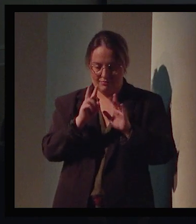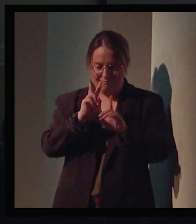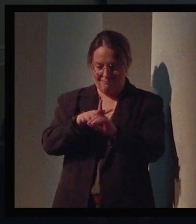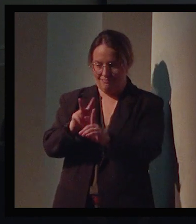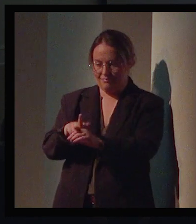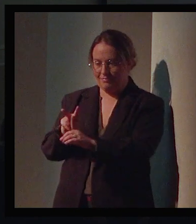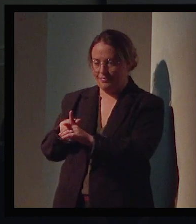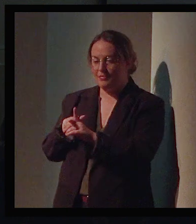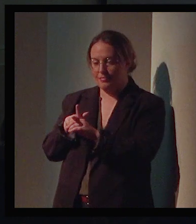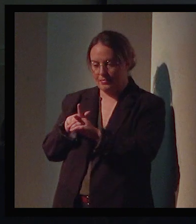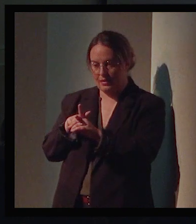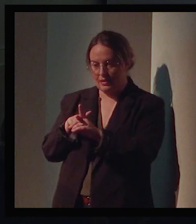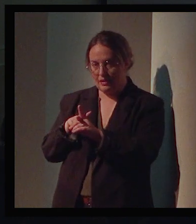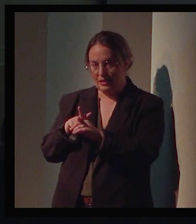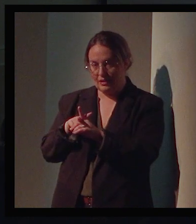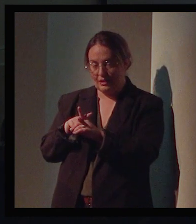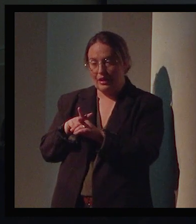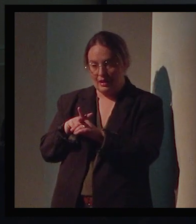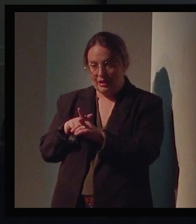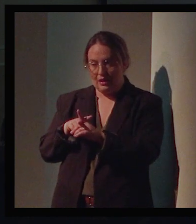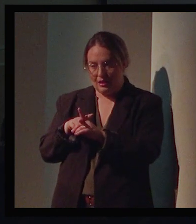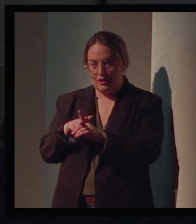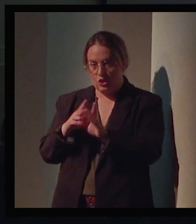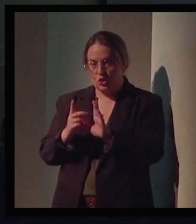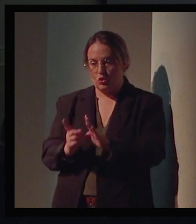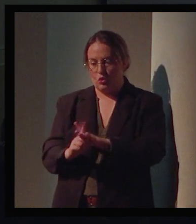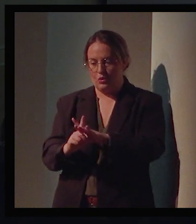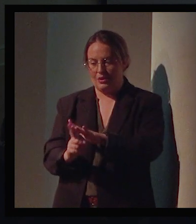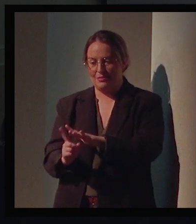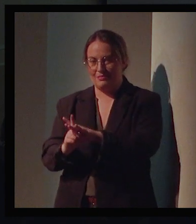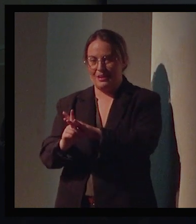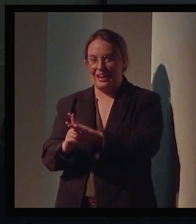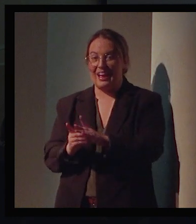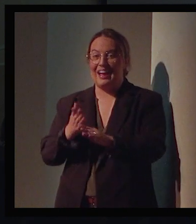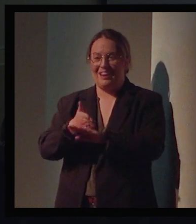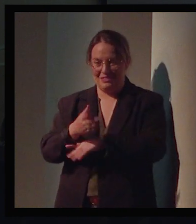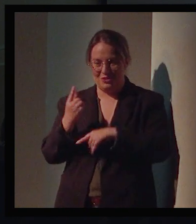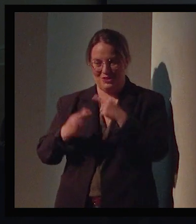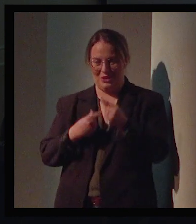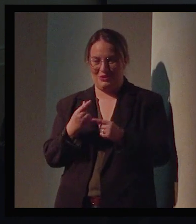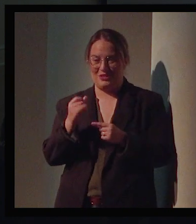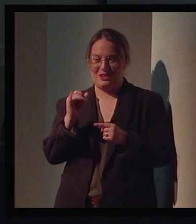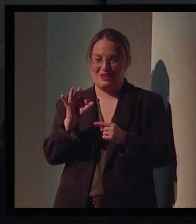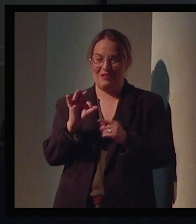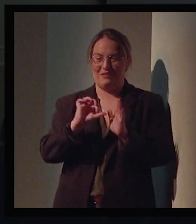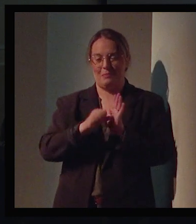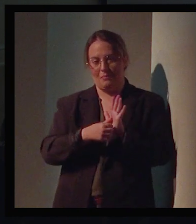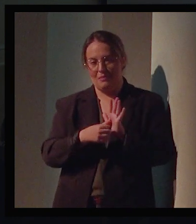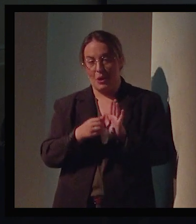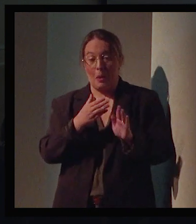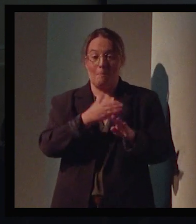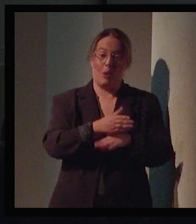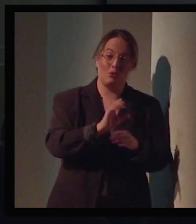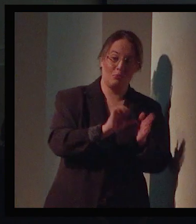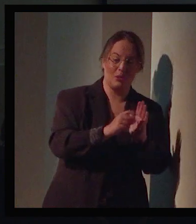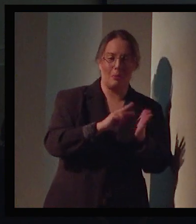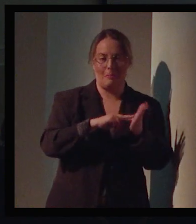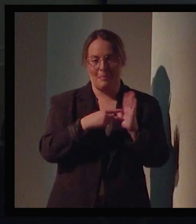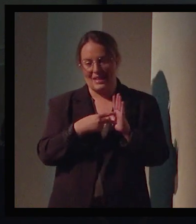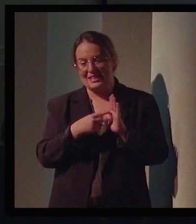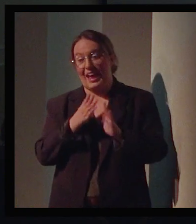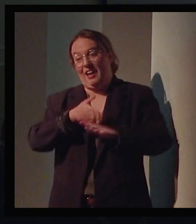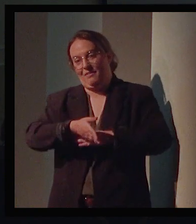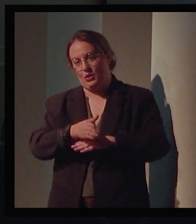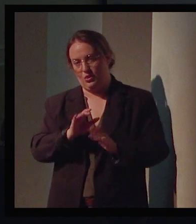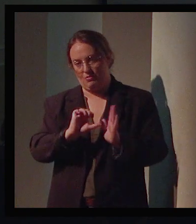the generation after Impressionism, that's literally all post-Impressionism means, expanded and refined